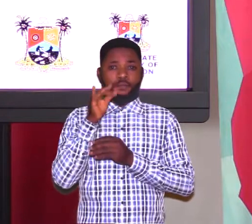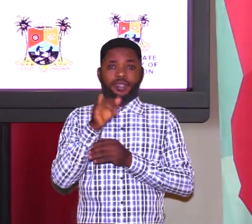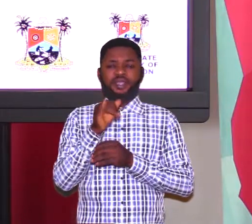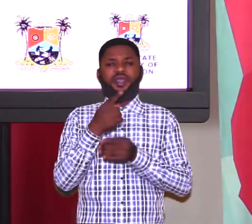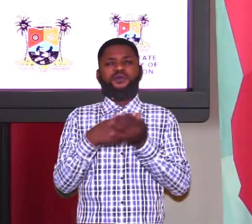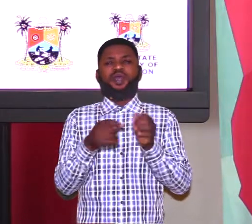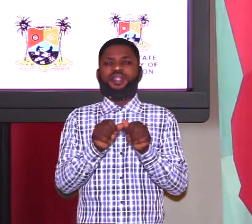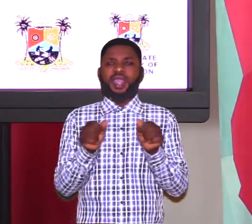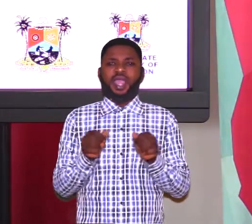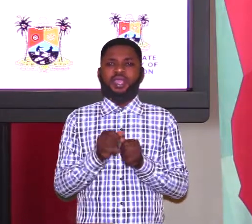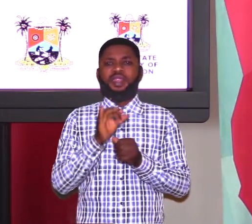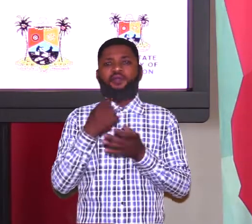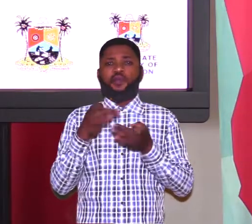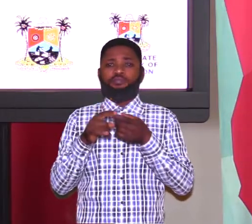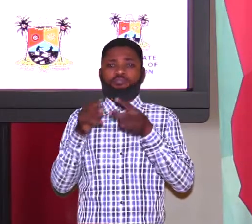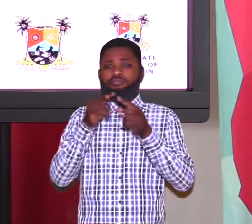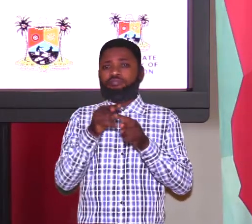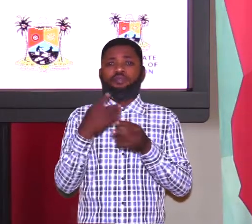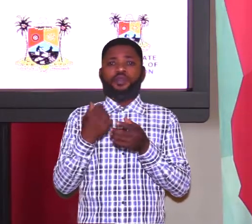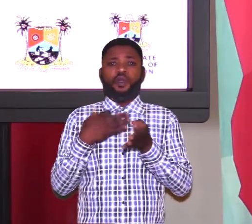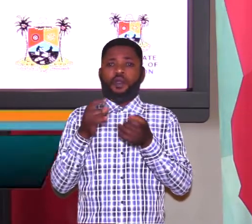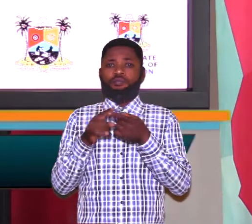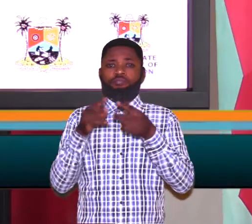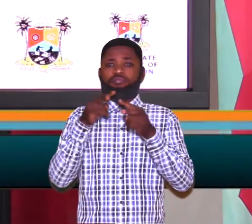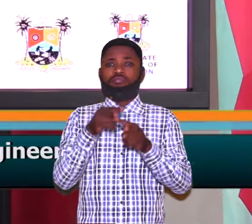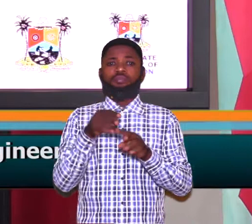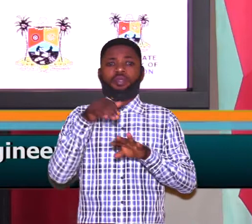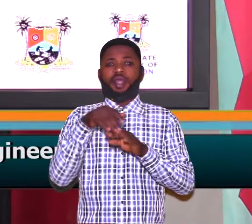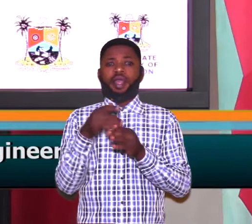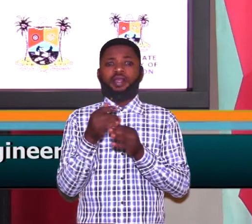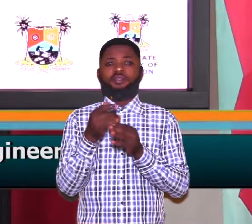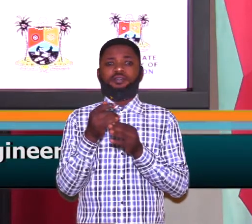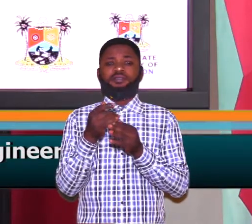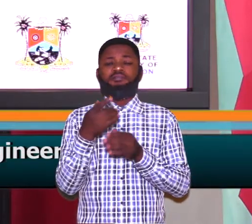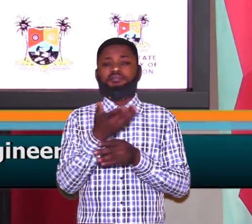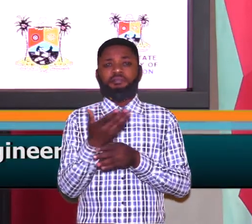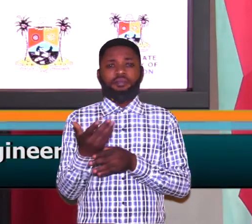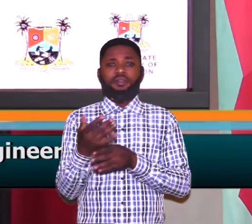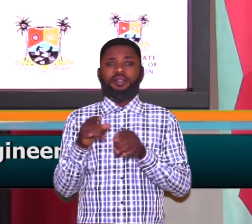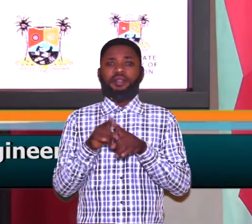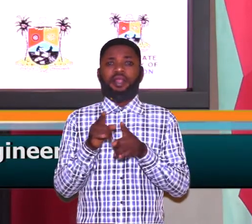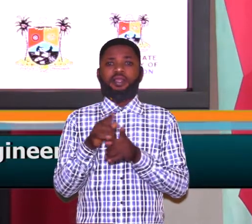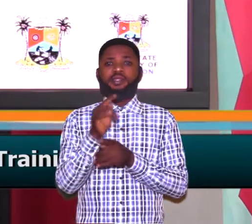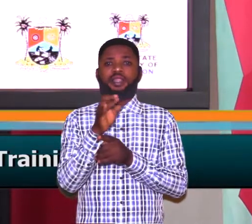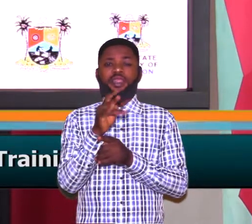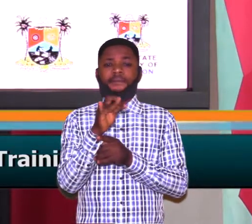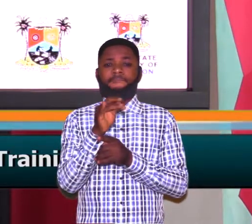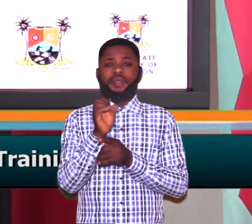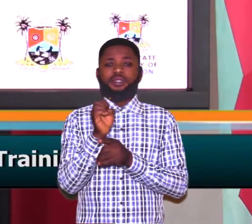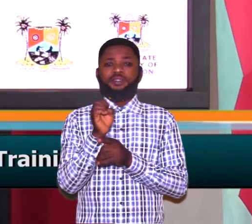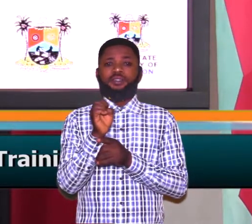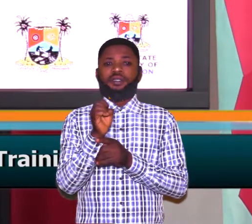Yes. Now, what areas will we be looking at? We're going to be looking at STEM issues. We're going to be looking at